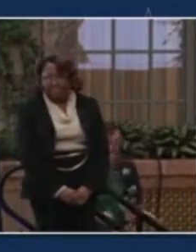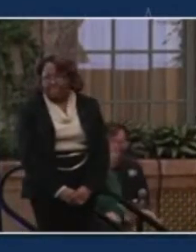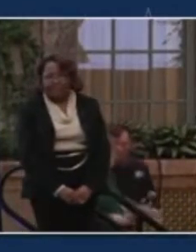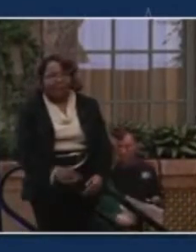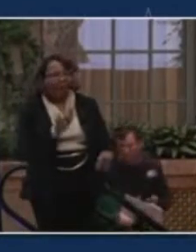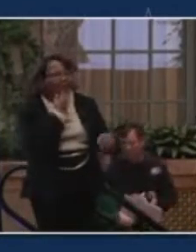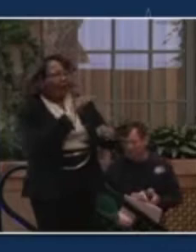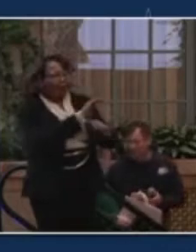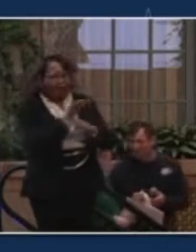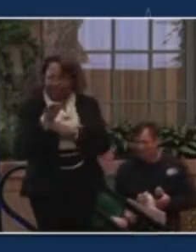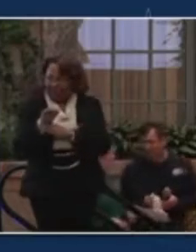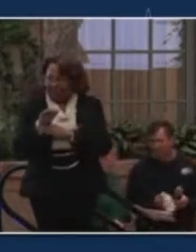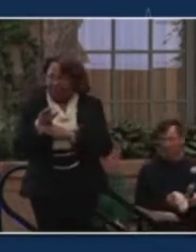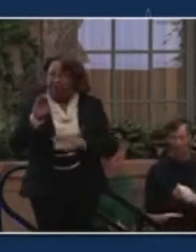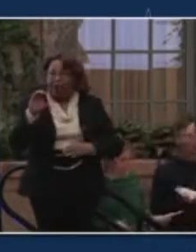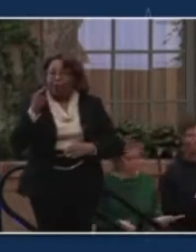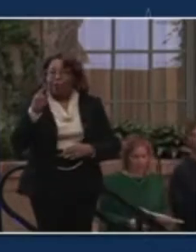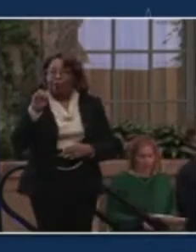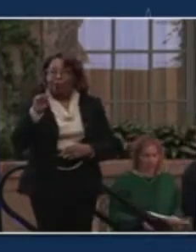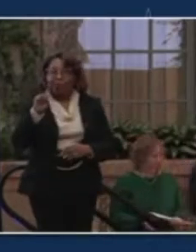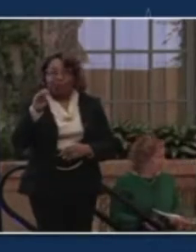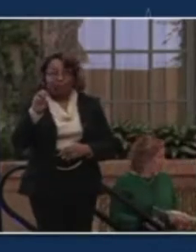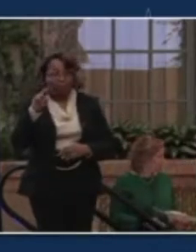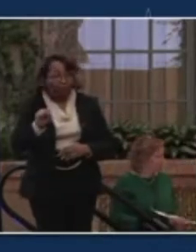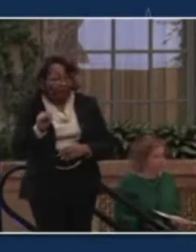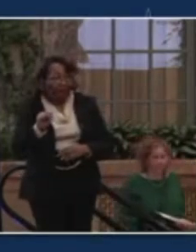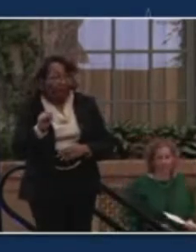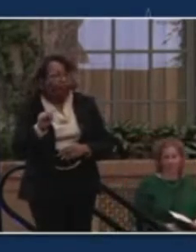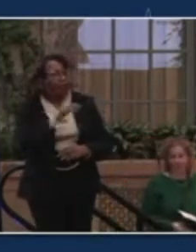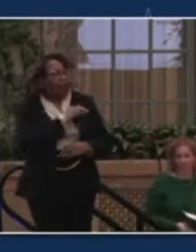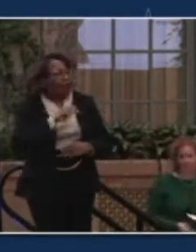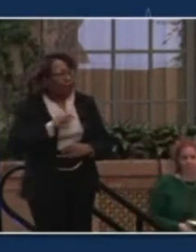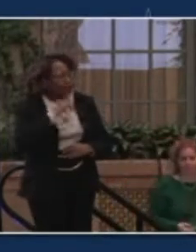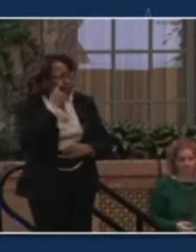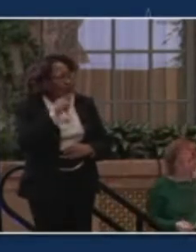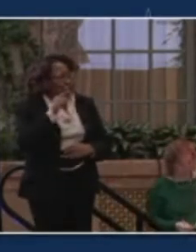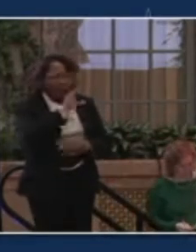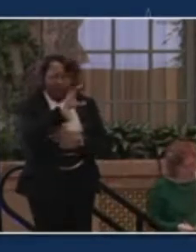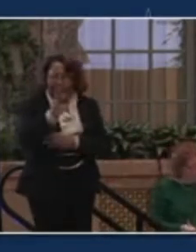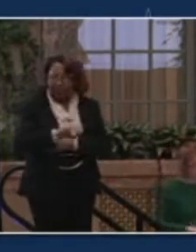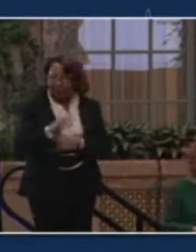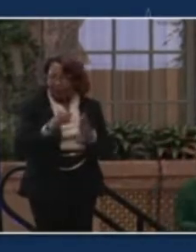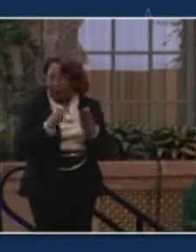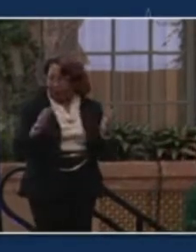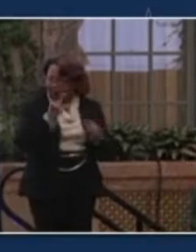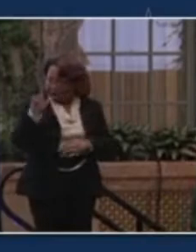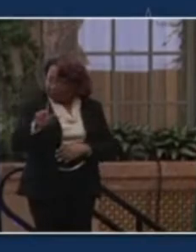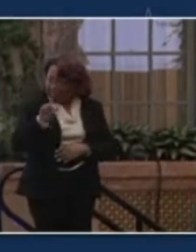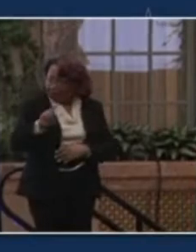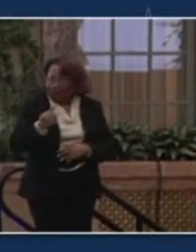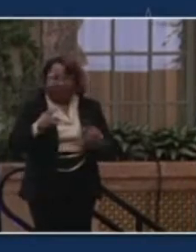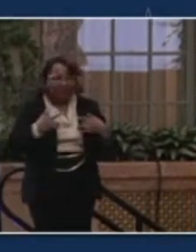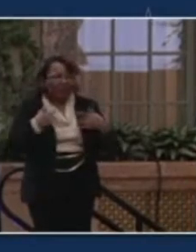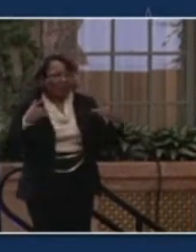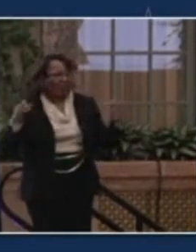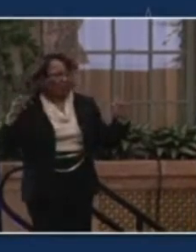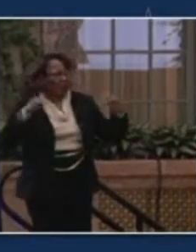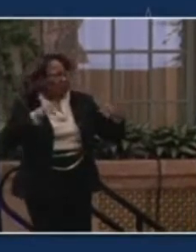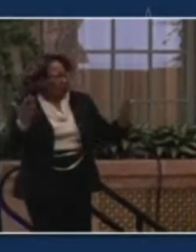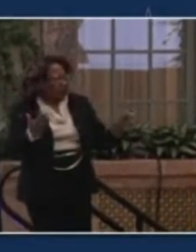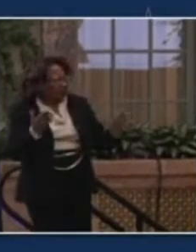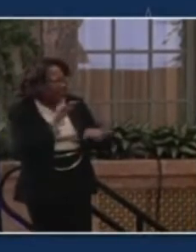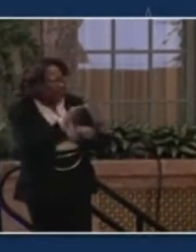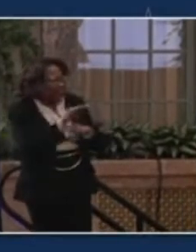Good evening. I'm Chris Brown, Library Commissioner for the Chicago Public Library, and we're just thrilled to be gathered with you tonight